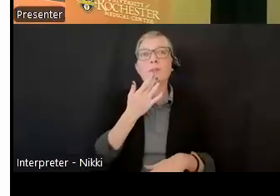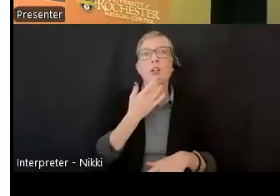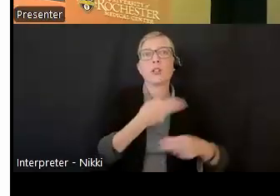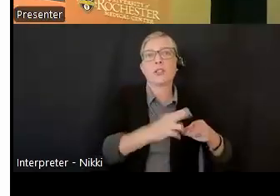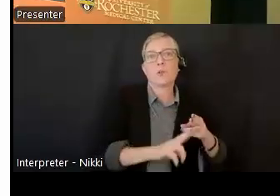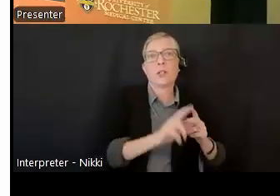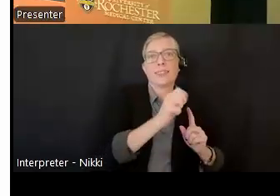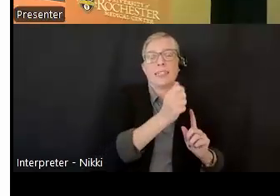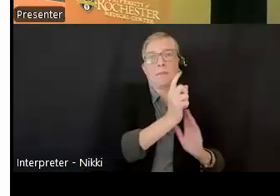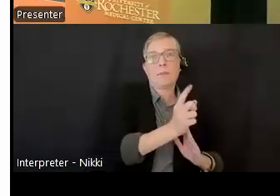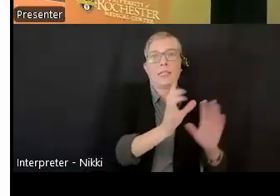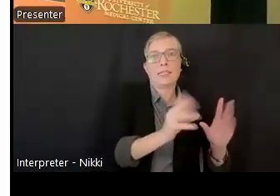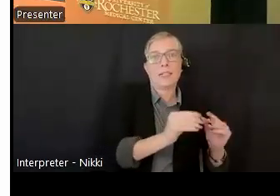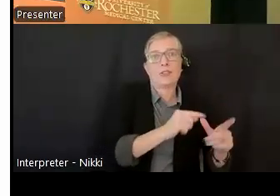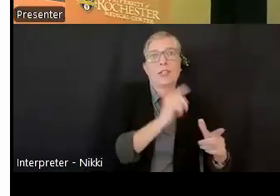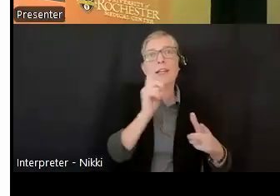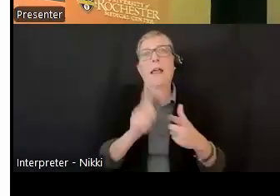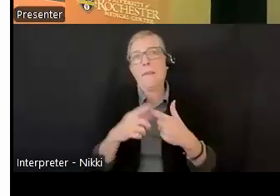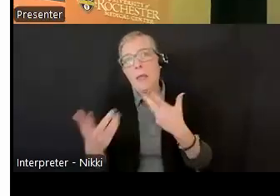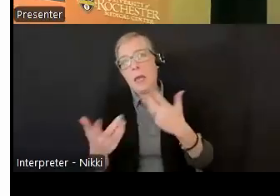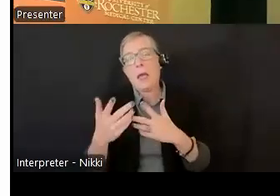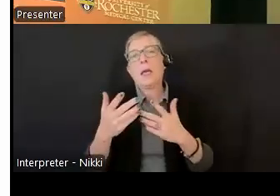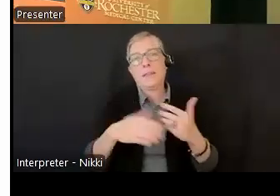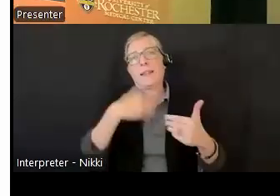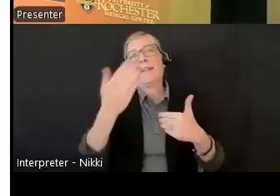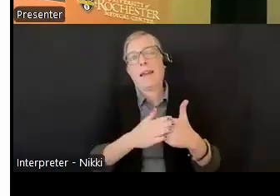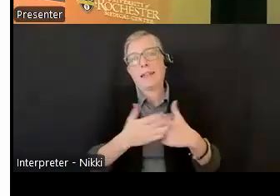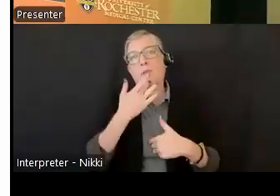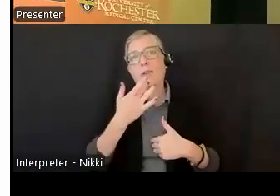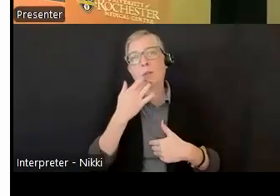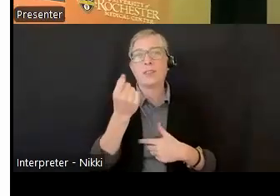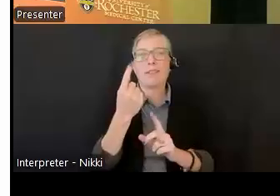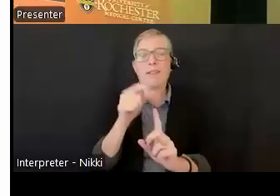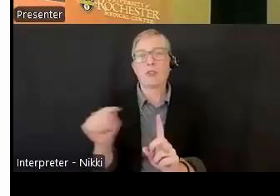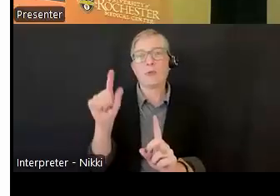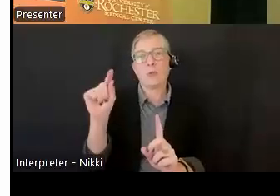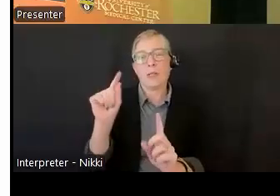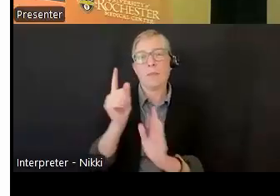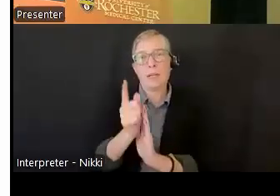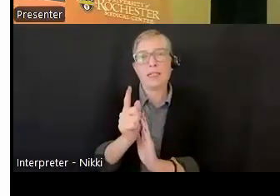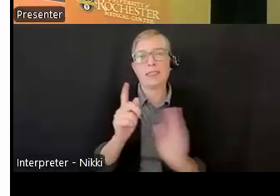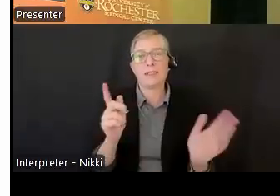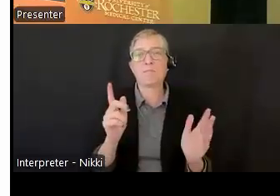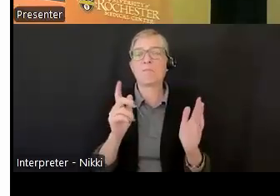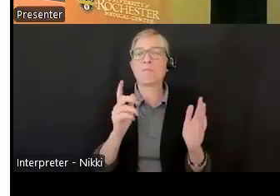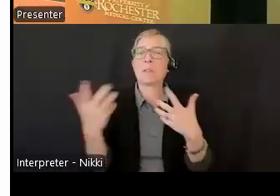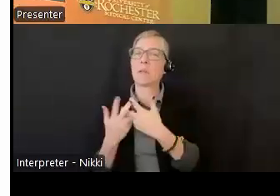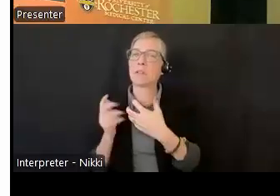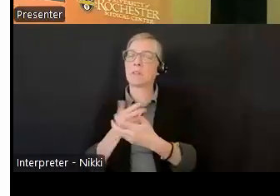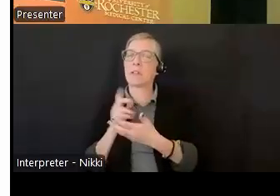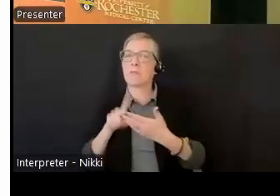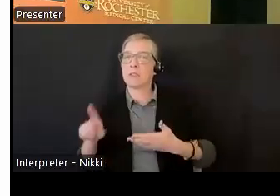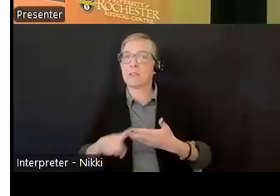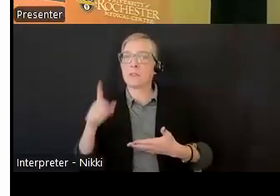followed by 11 to 20 minutes, which is also consistent with our research and how often or how long they'd be using this platform in